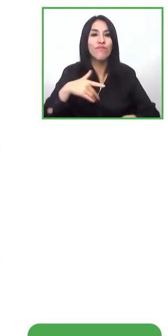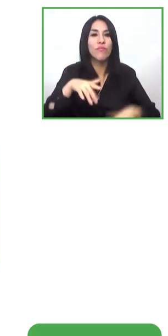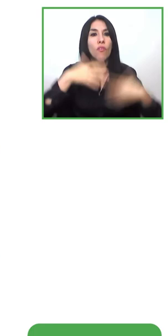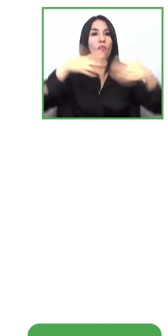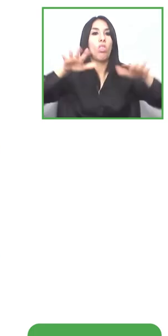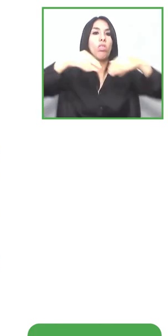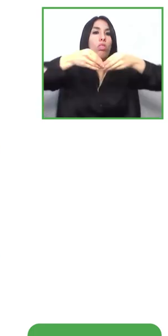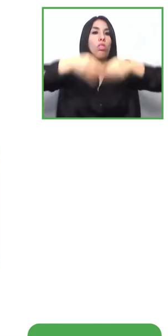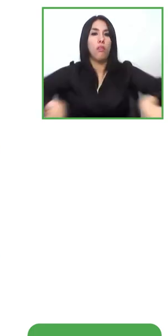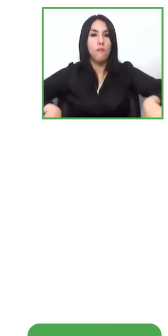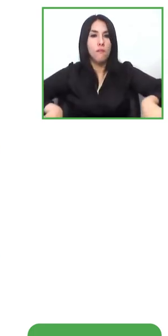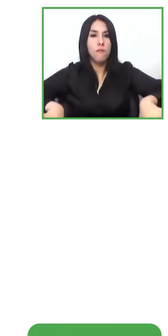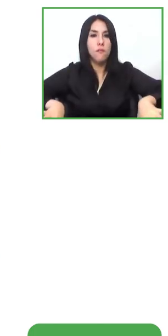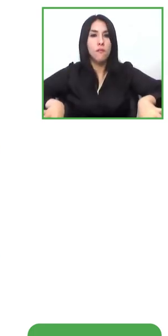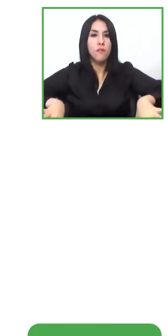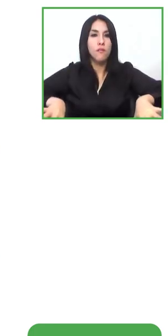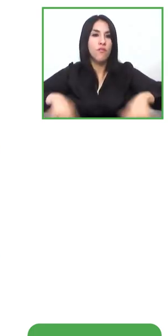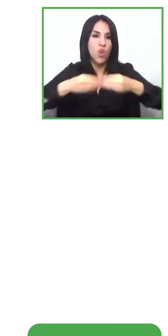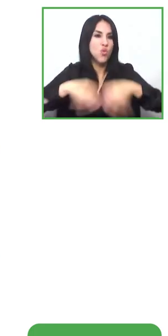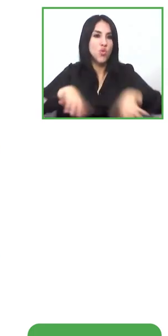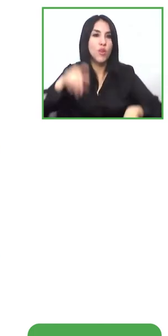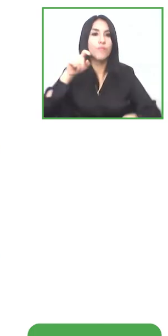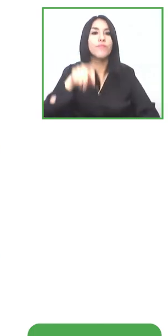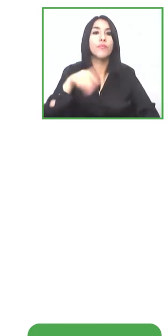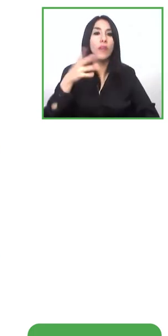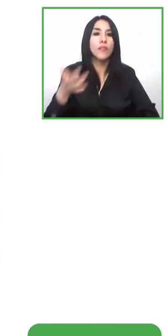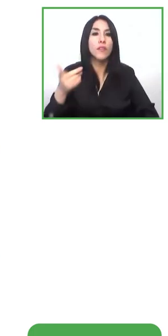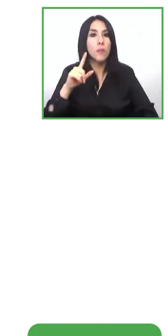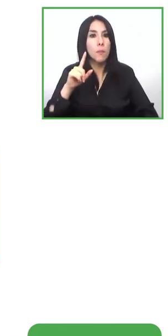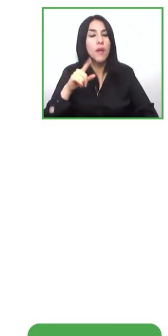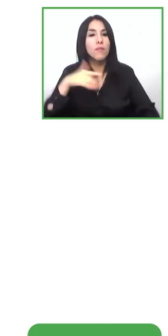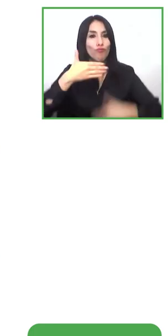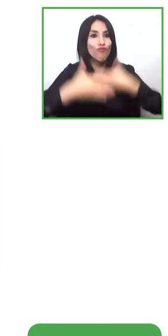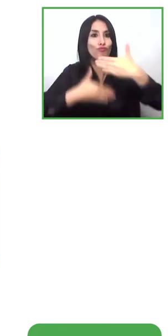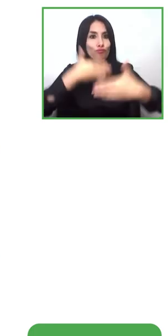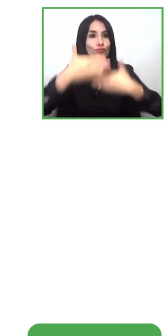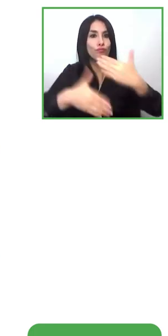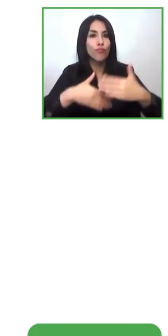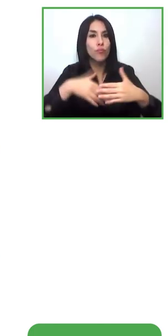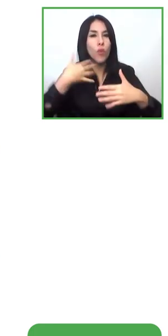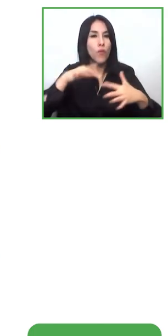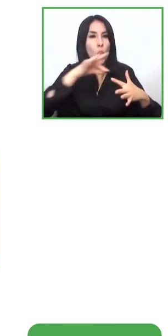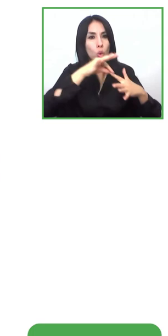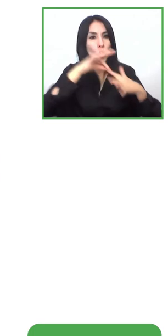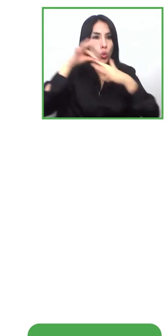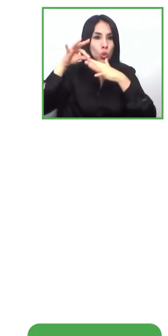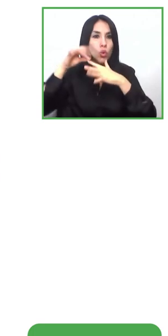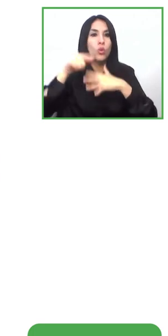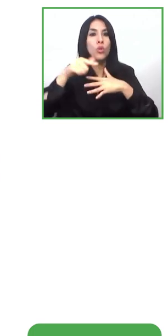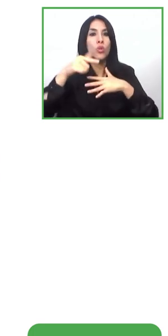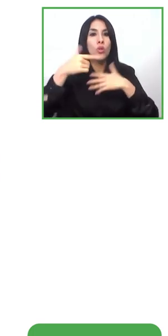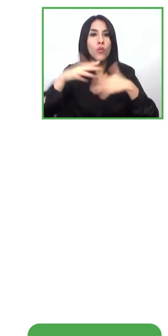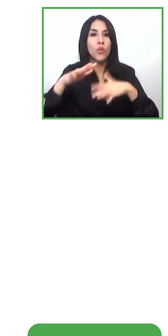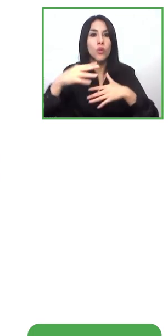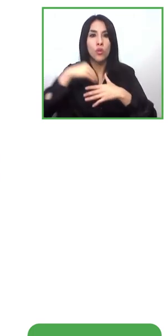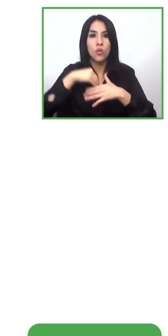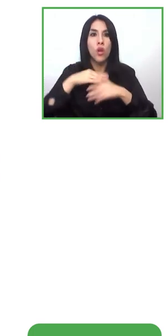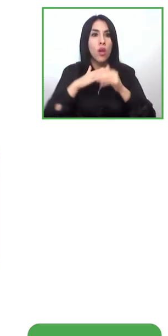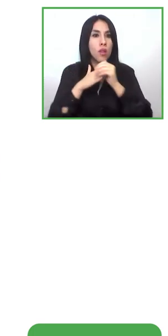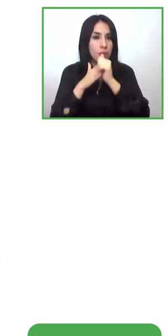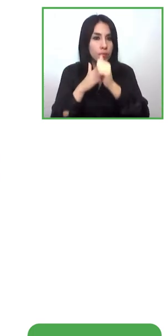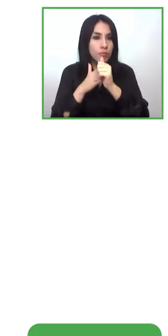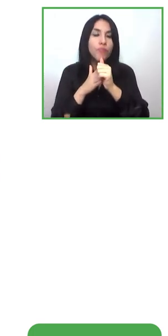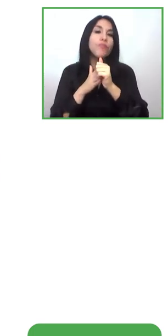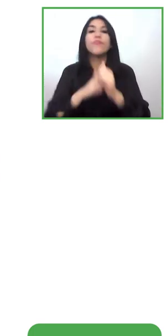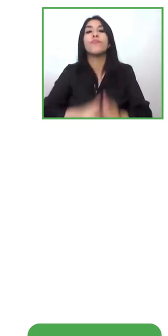prove that people are able to do things our way, but we need the opportunity to